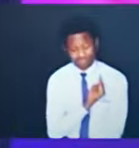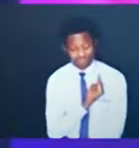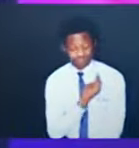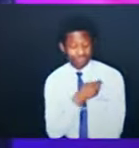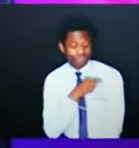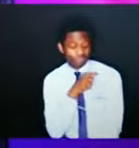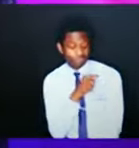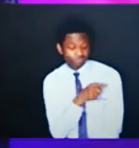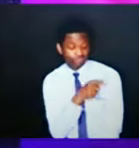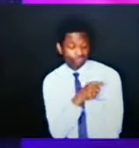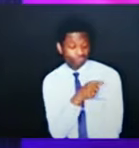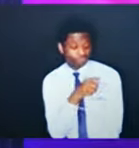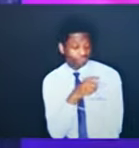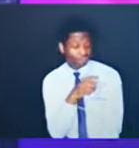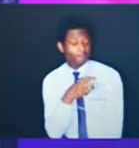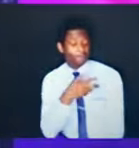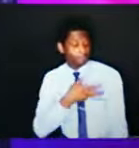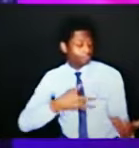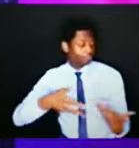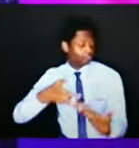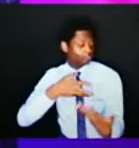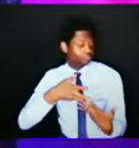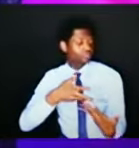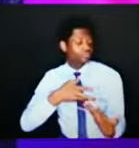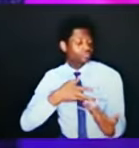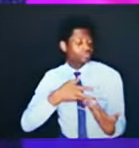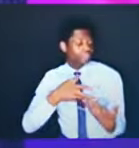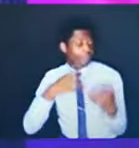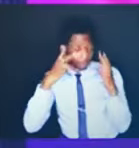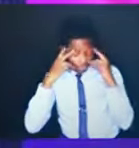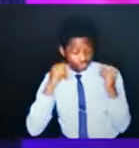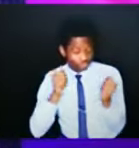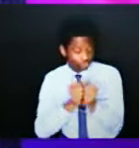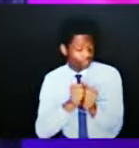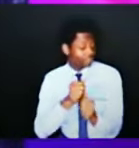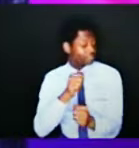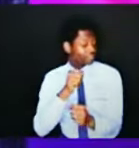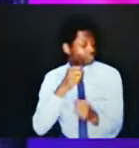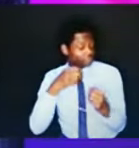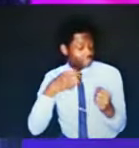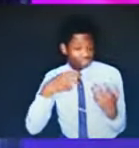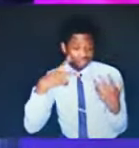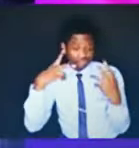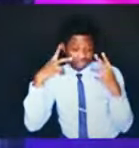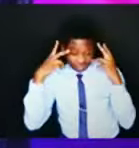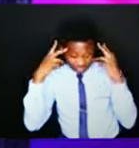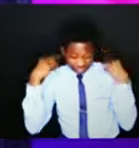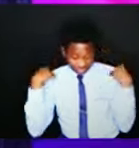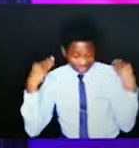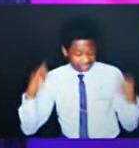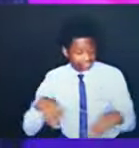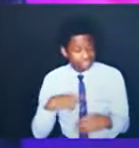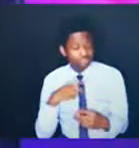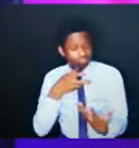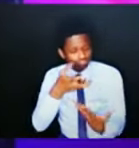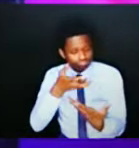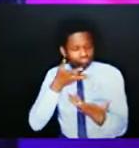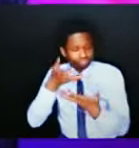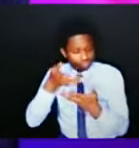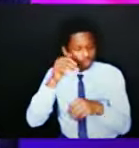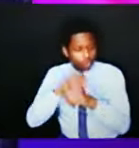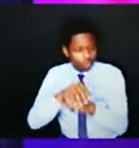no mu esre no so ho a obofo no ani no ani yen agyanom kasa sin na beposo na